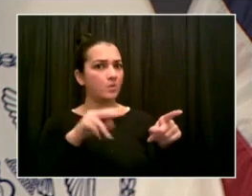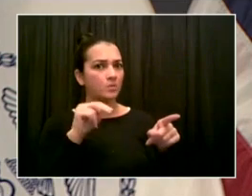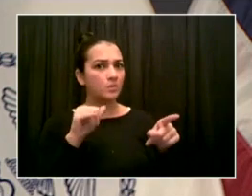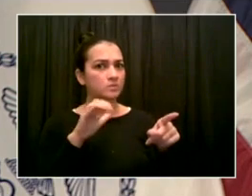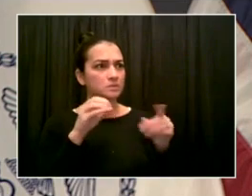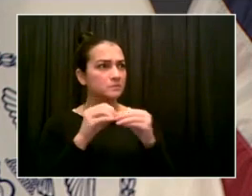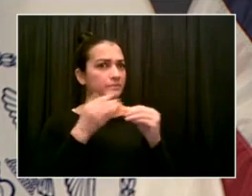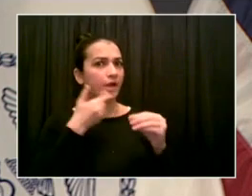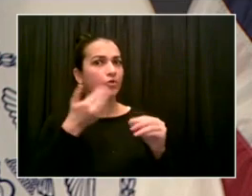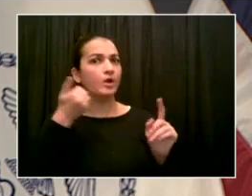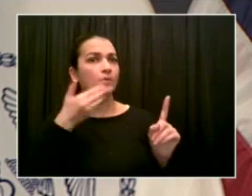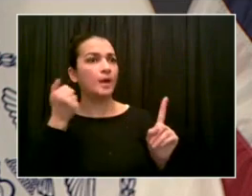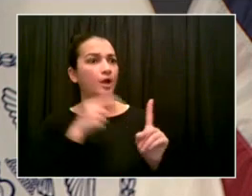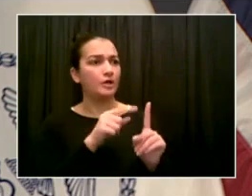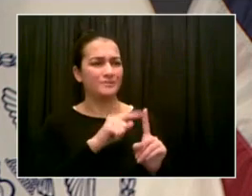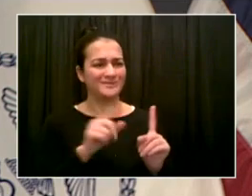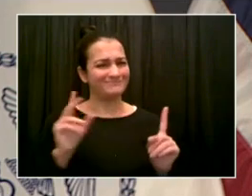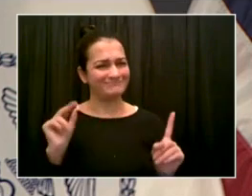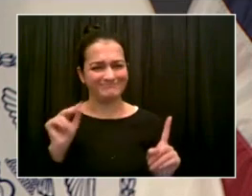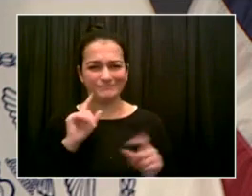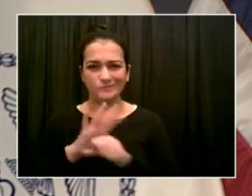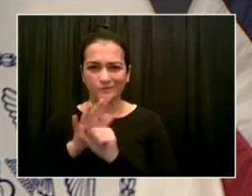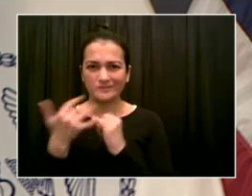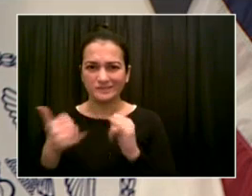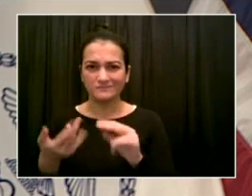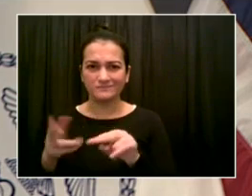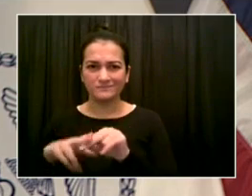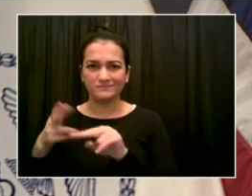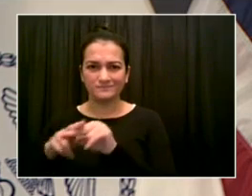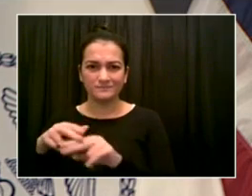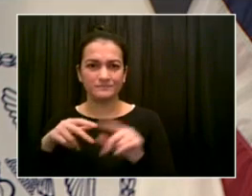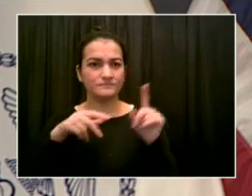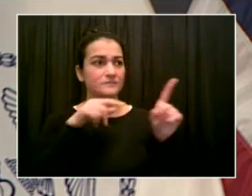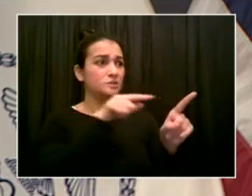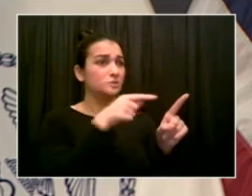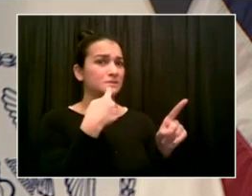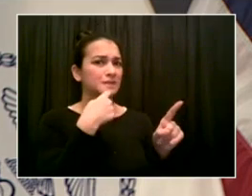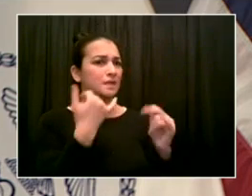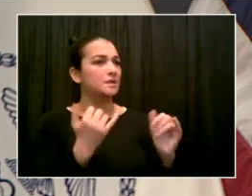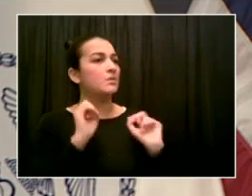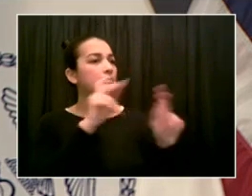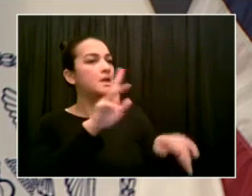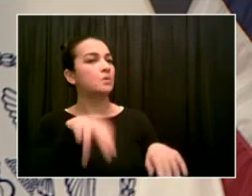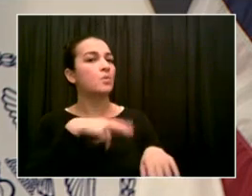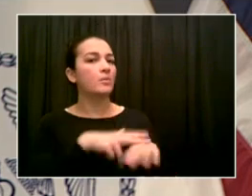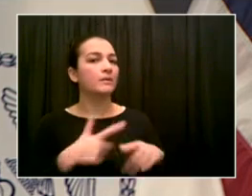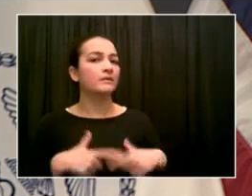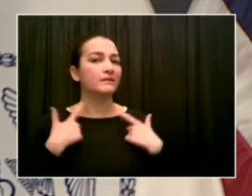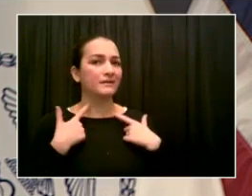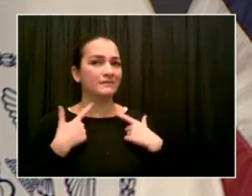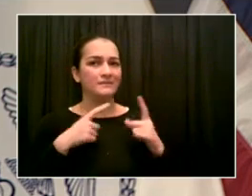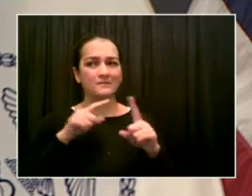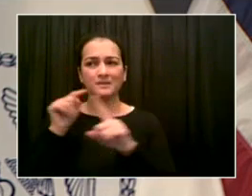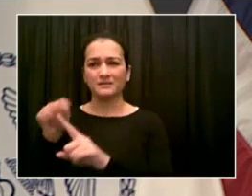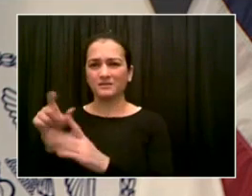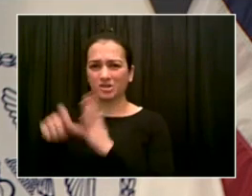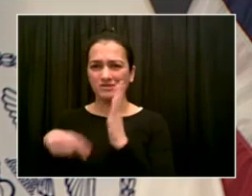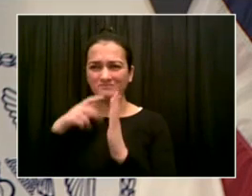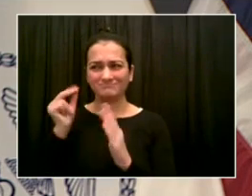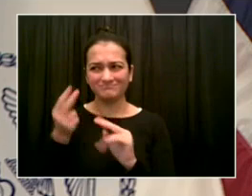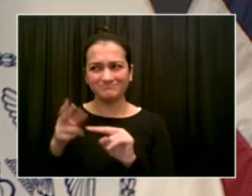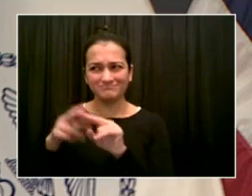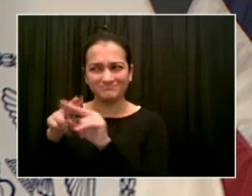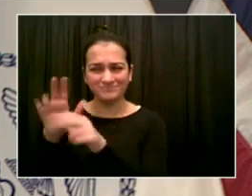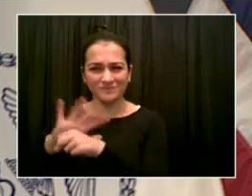people can have a normal life. But the COVID is coming. A lot of people have vaccinated,